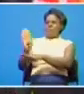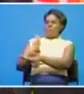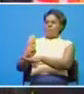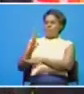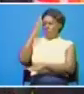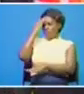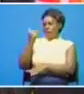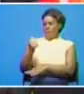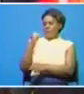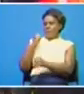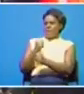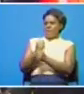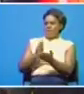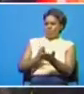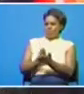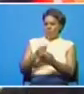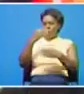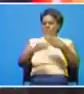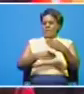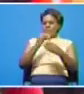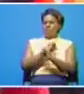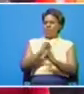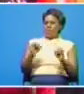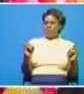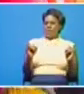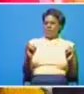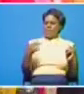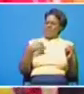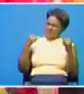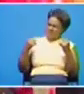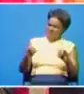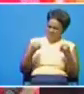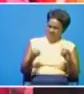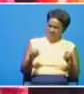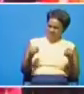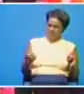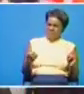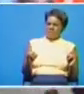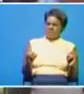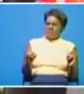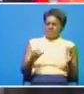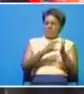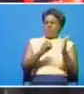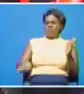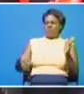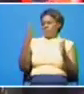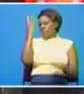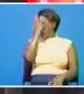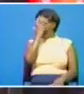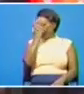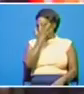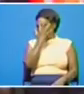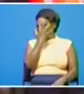not only ensuring that the equipment was cleared after so much struggle to try and get the duty waived. It is a shame